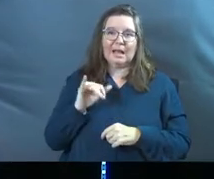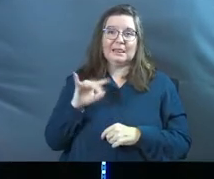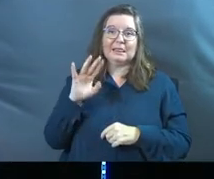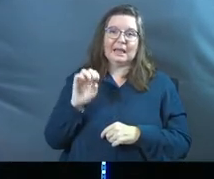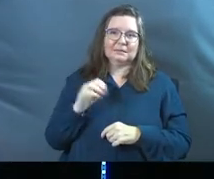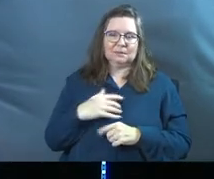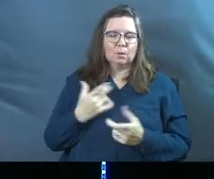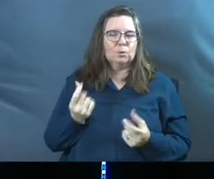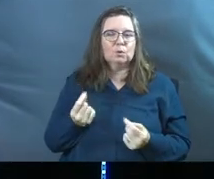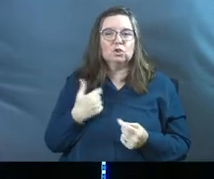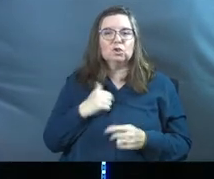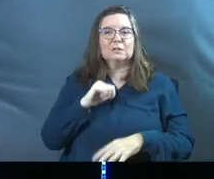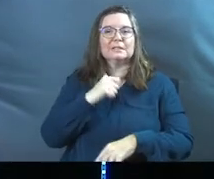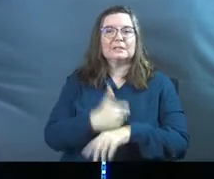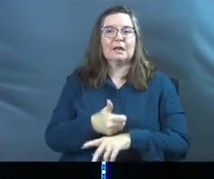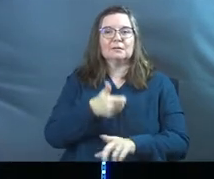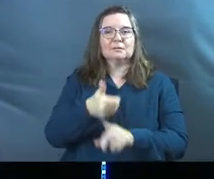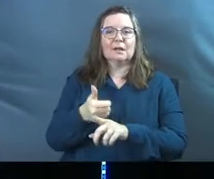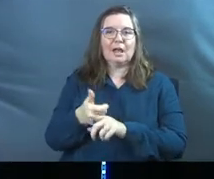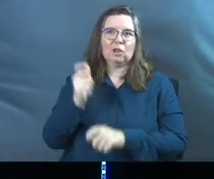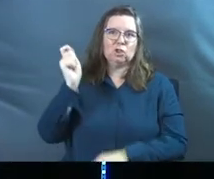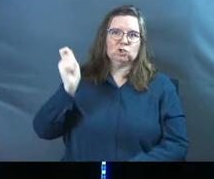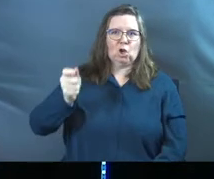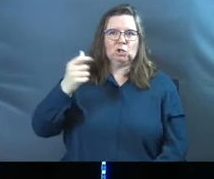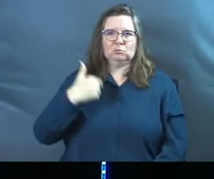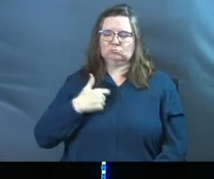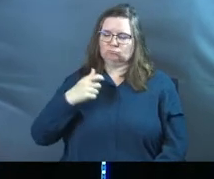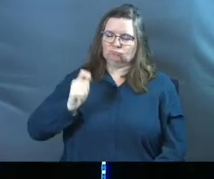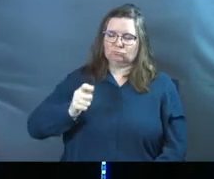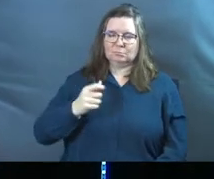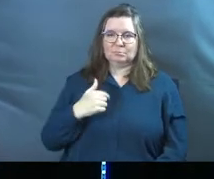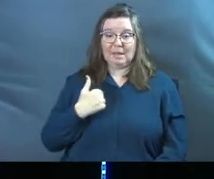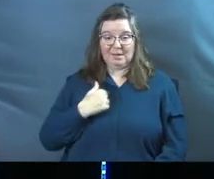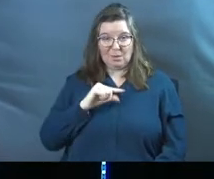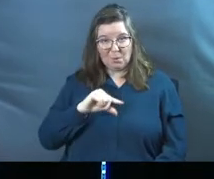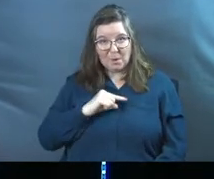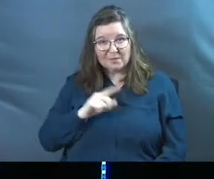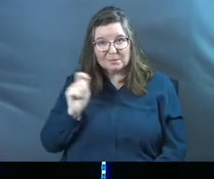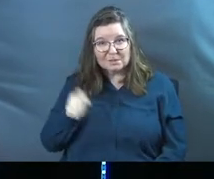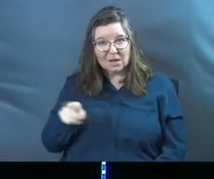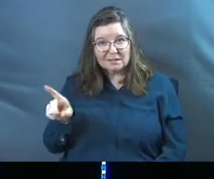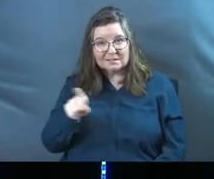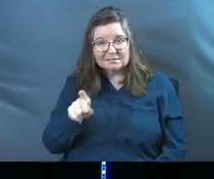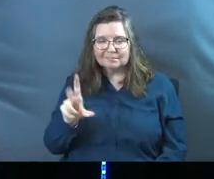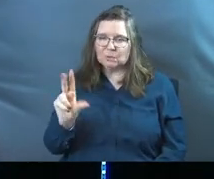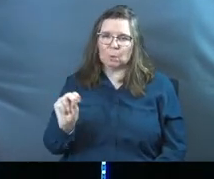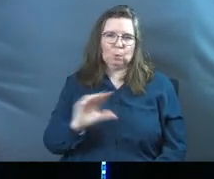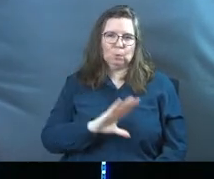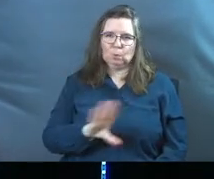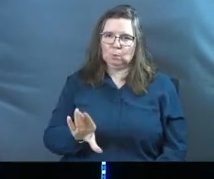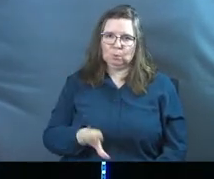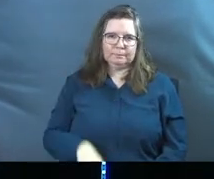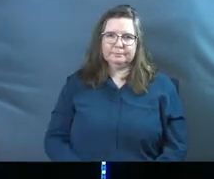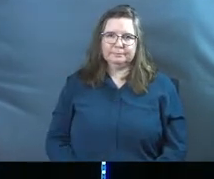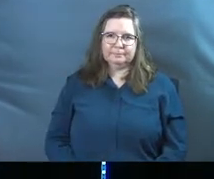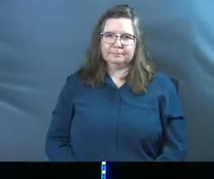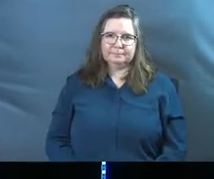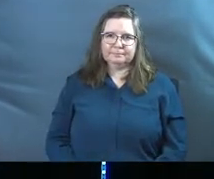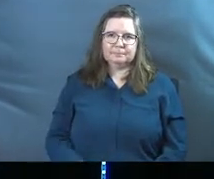Because what are you doing? You're setting yourself up as the judge. Are we qualified to be the judge? No.